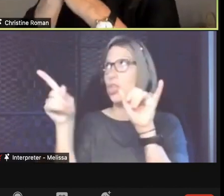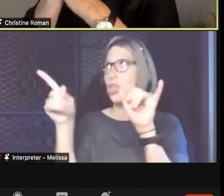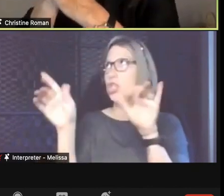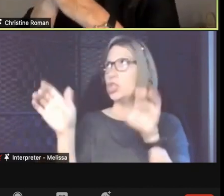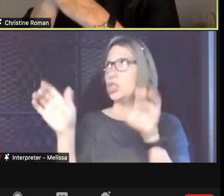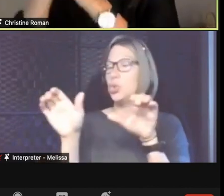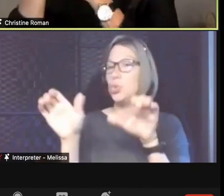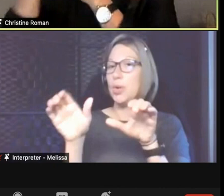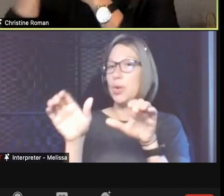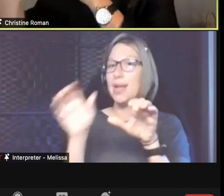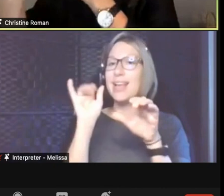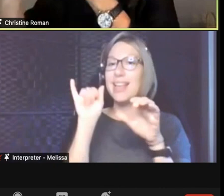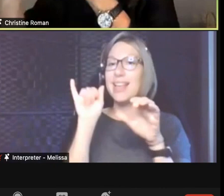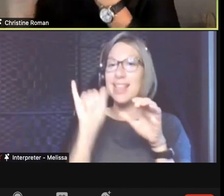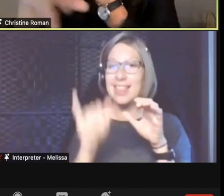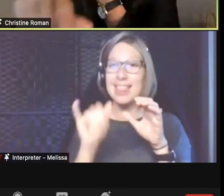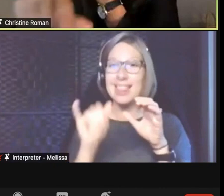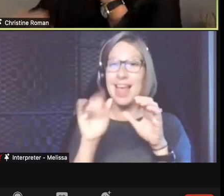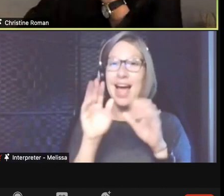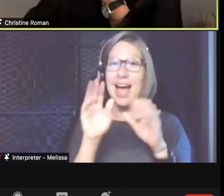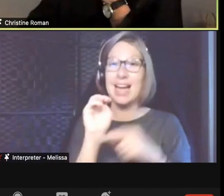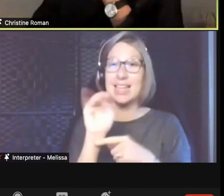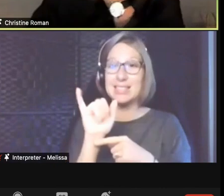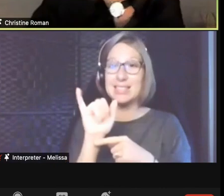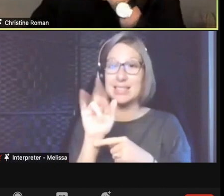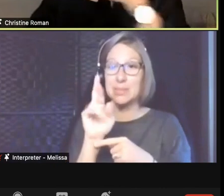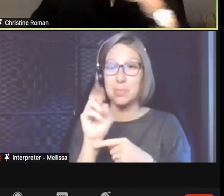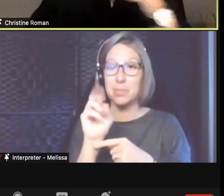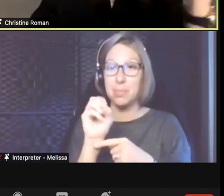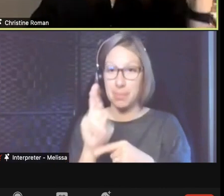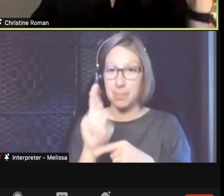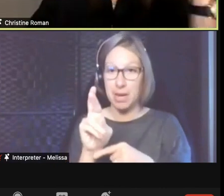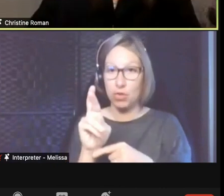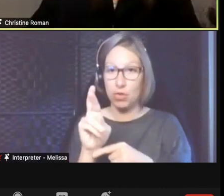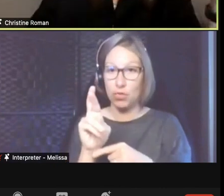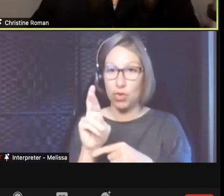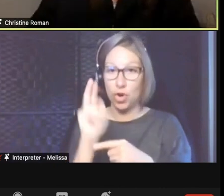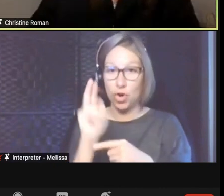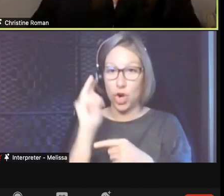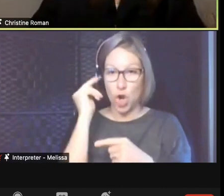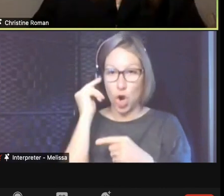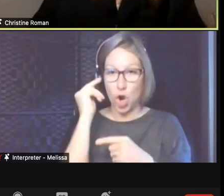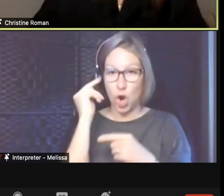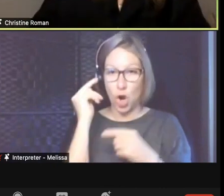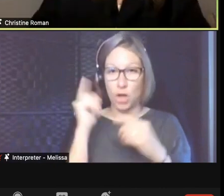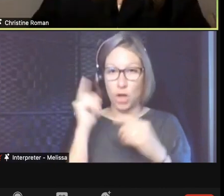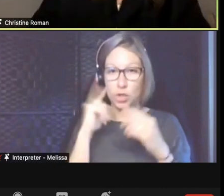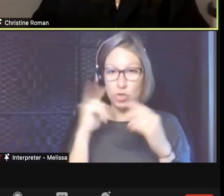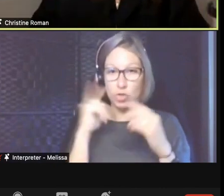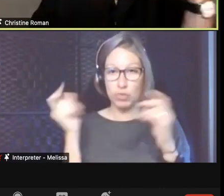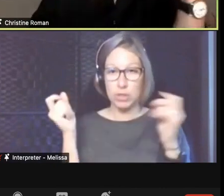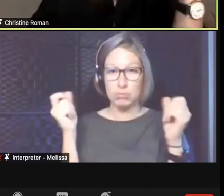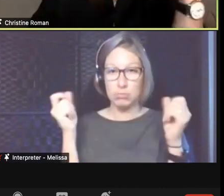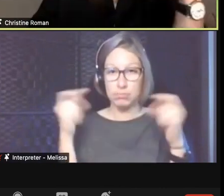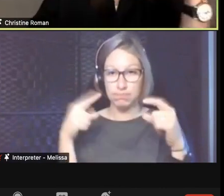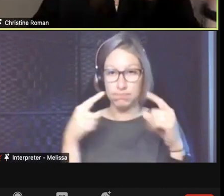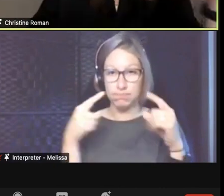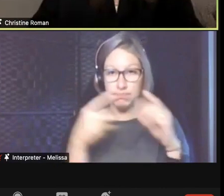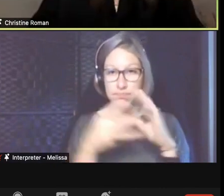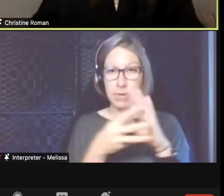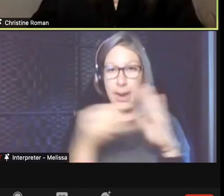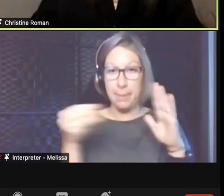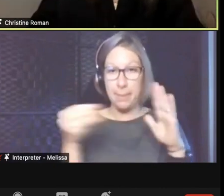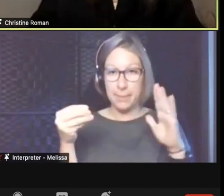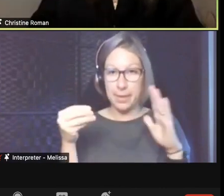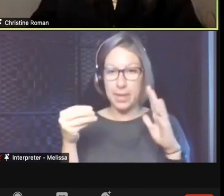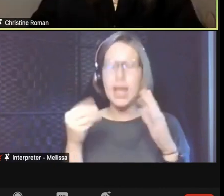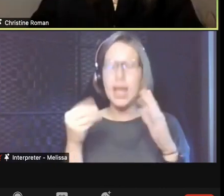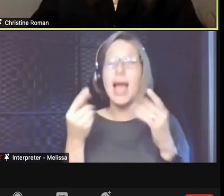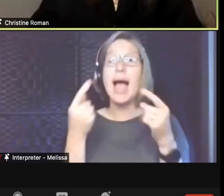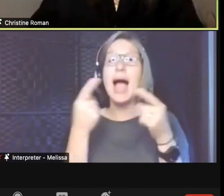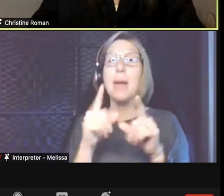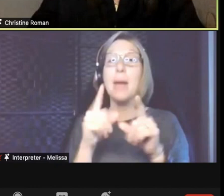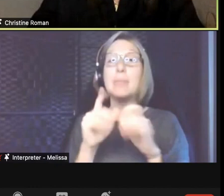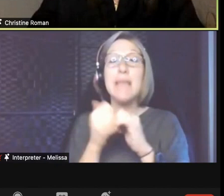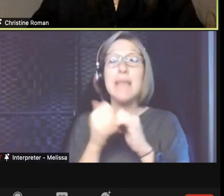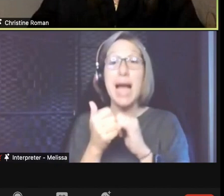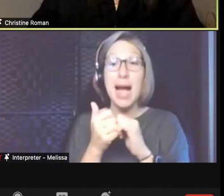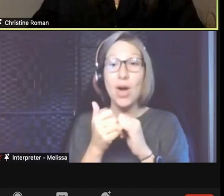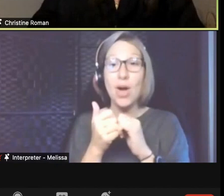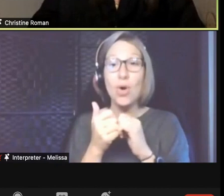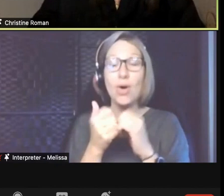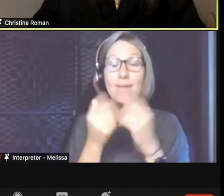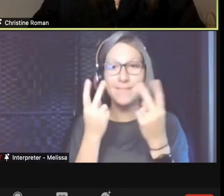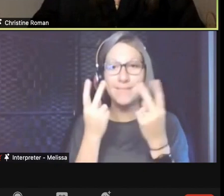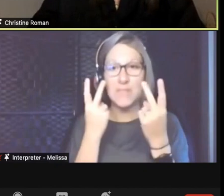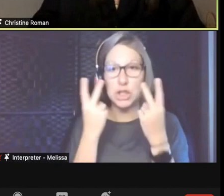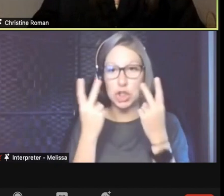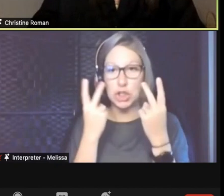Those are mirror neurons. I'm mirroring what I see. And it happens mostly through, guess what? vision. So it's